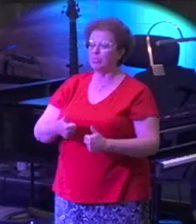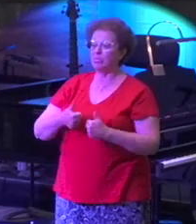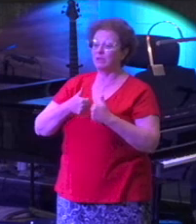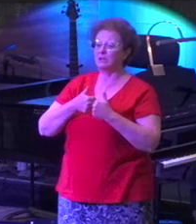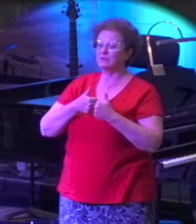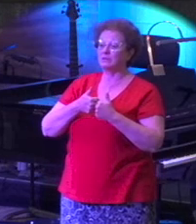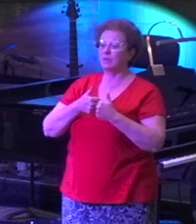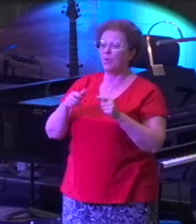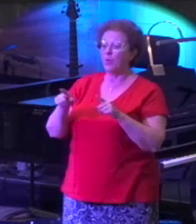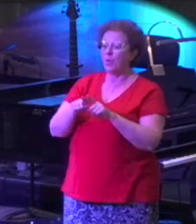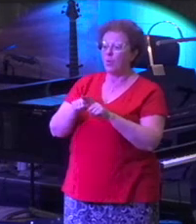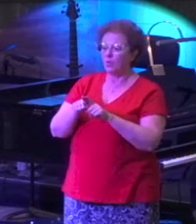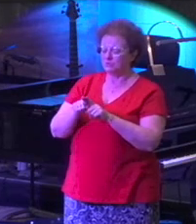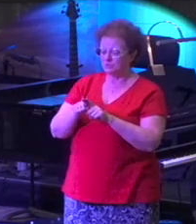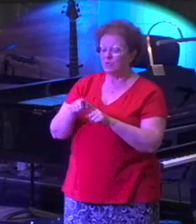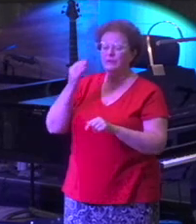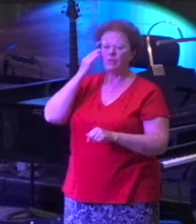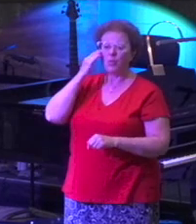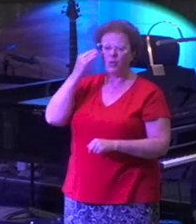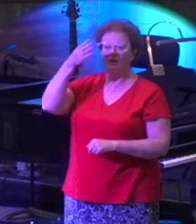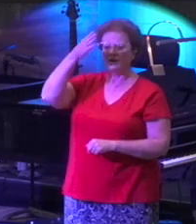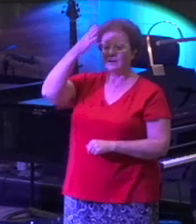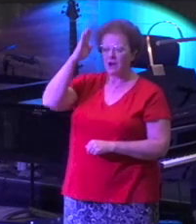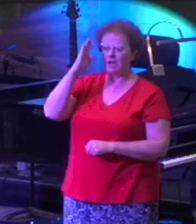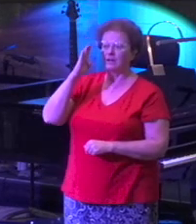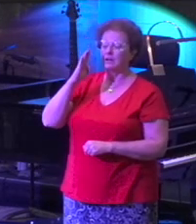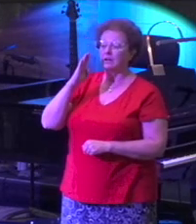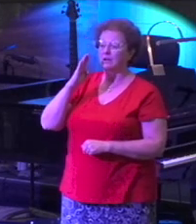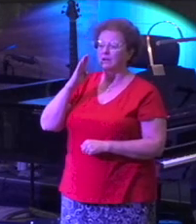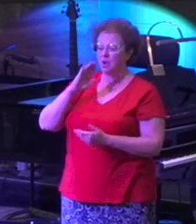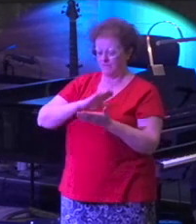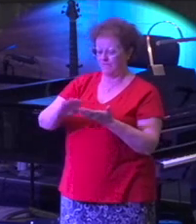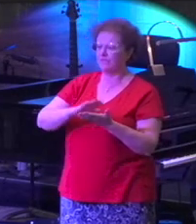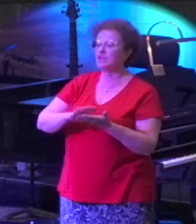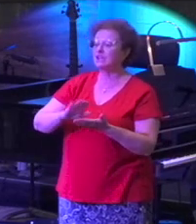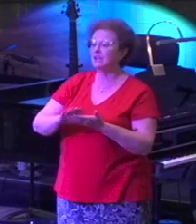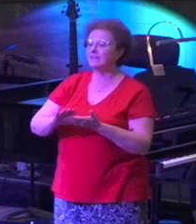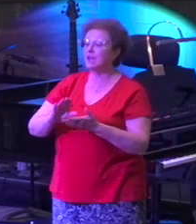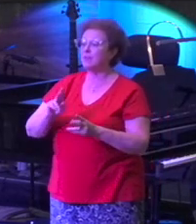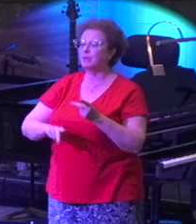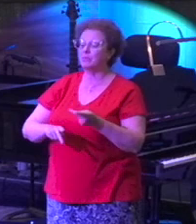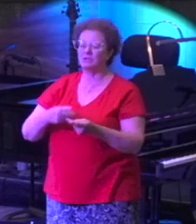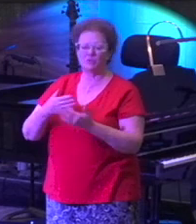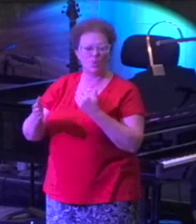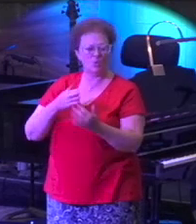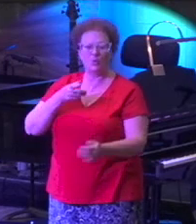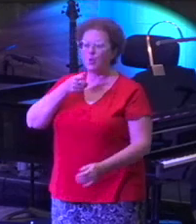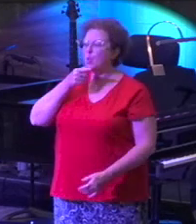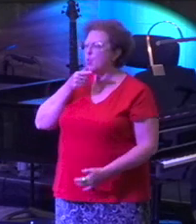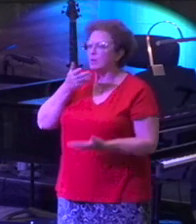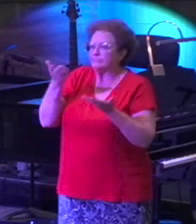as sincere, if not more sincere, than God is about forgiving people no matter who